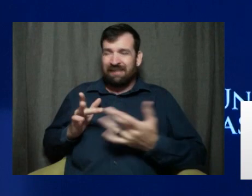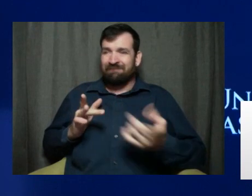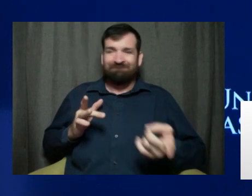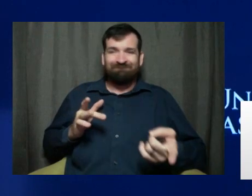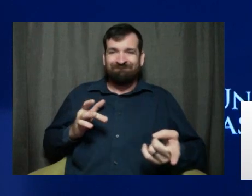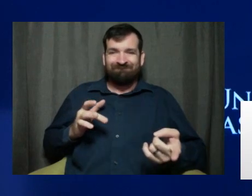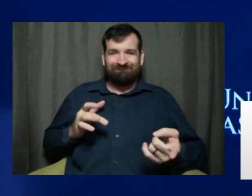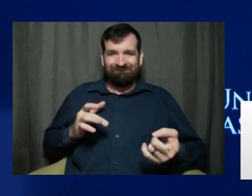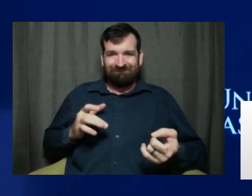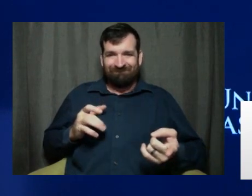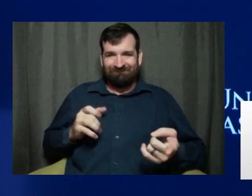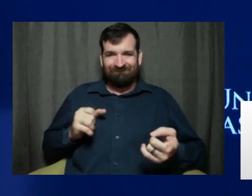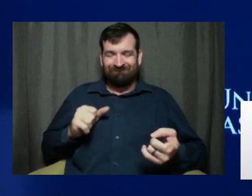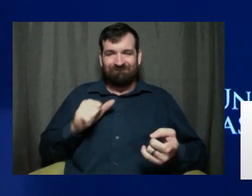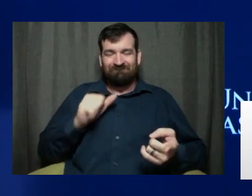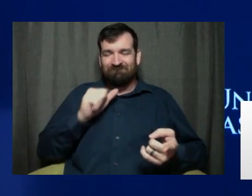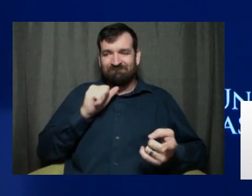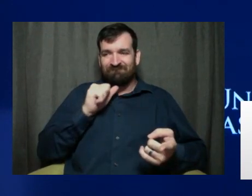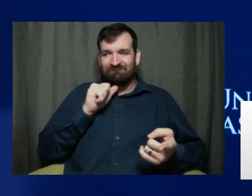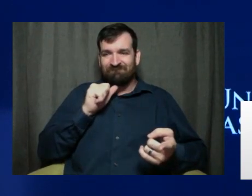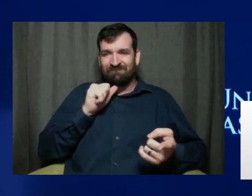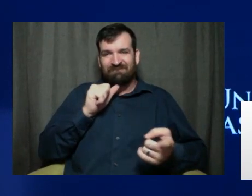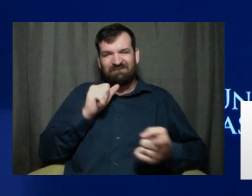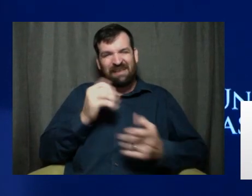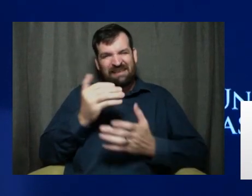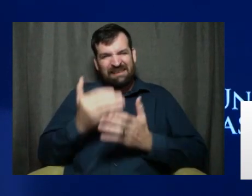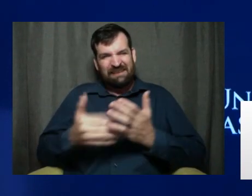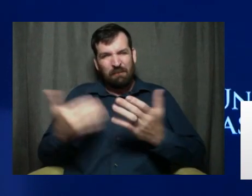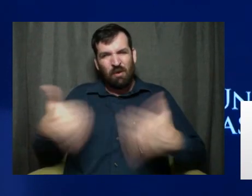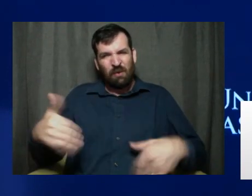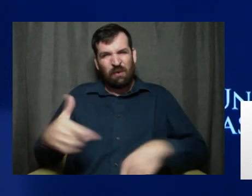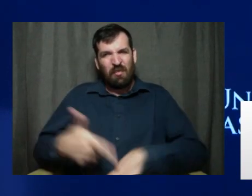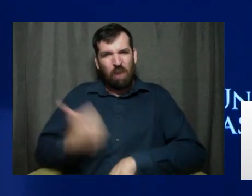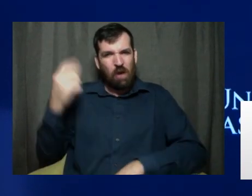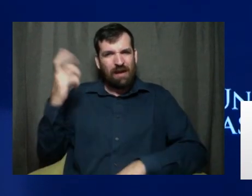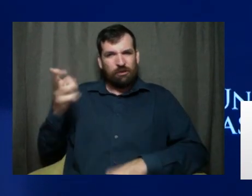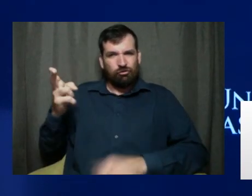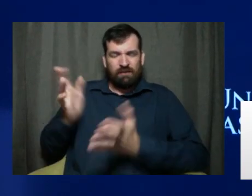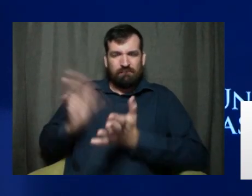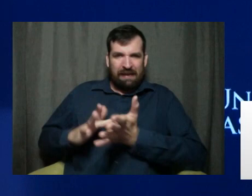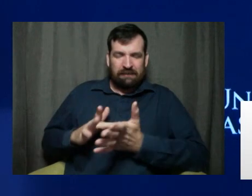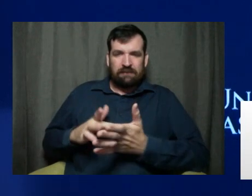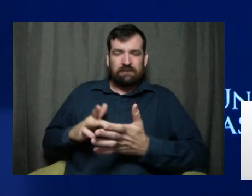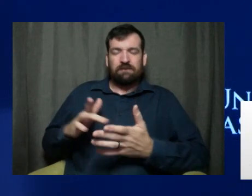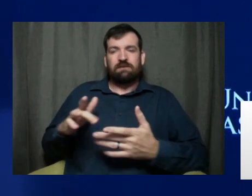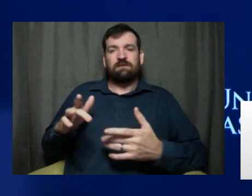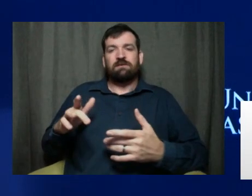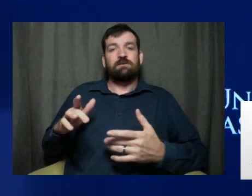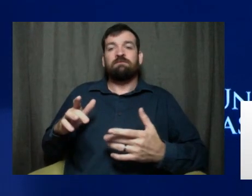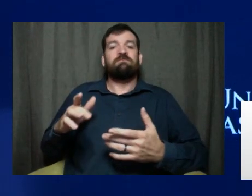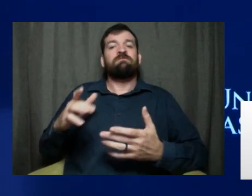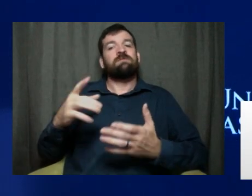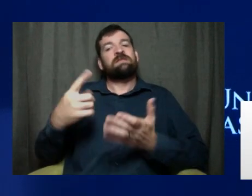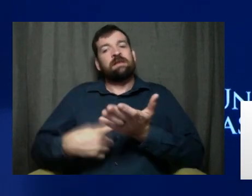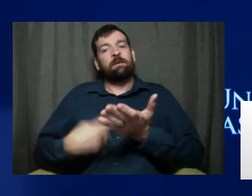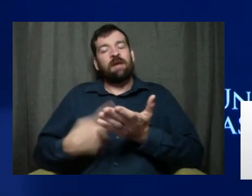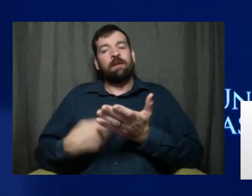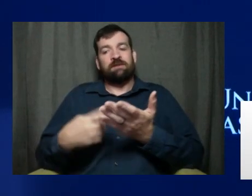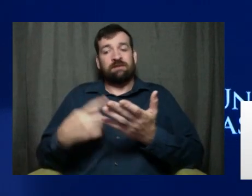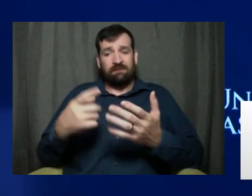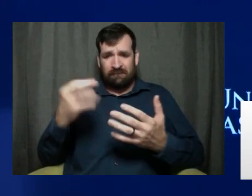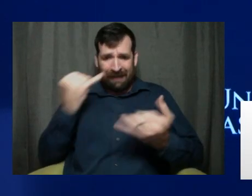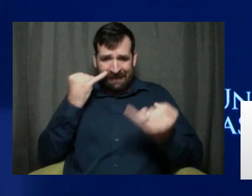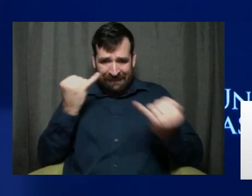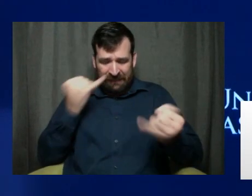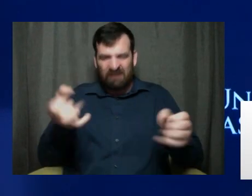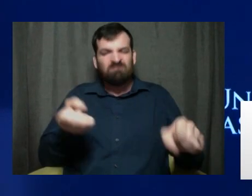a long history of some of these medicines being around. So outcomes sometimes just need to be thrown out, and